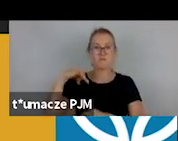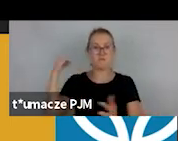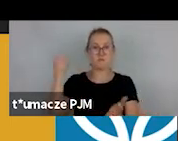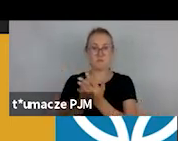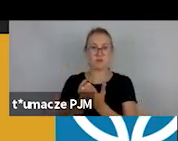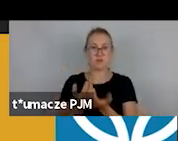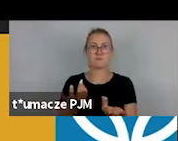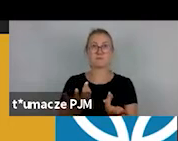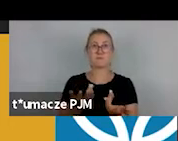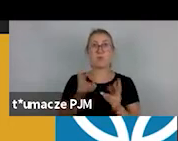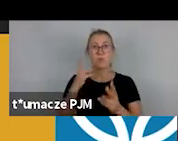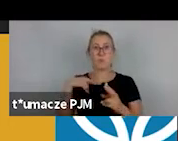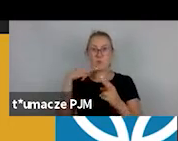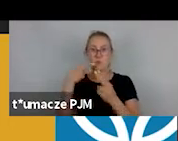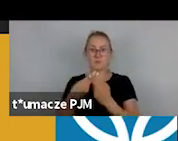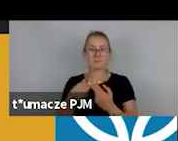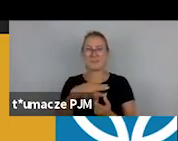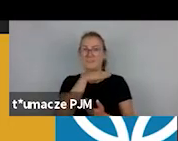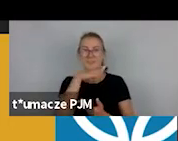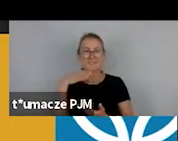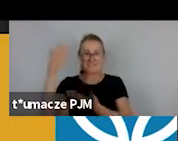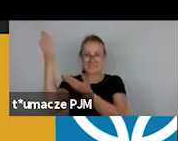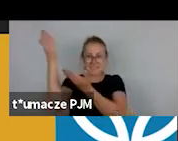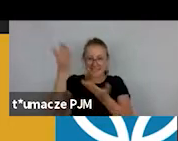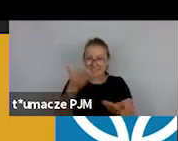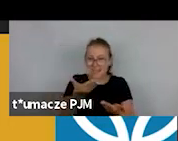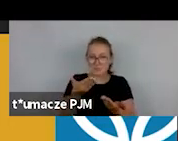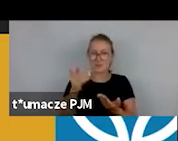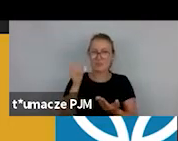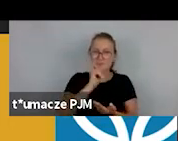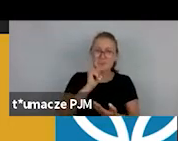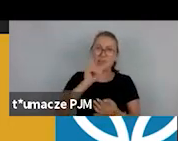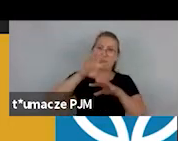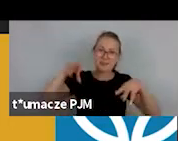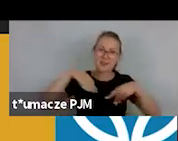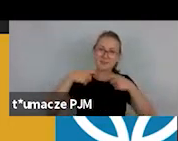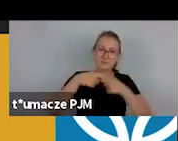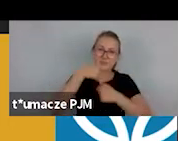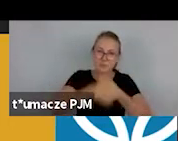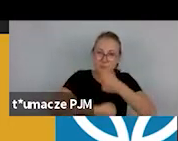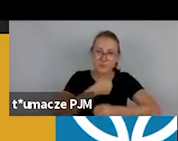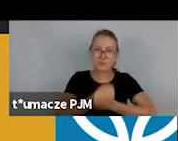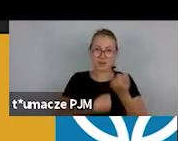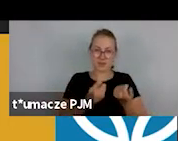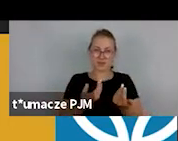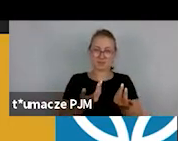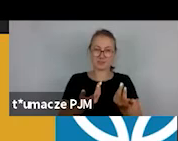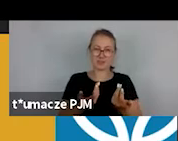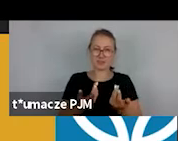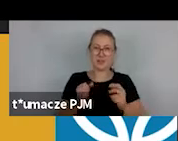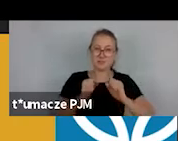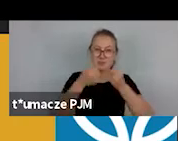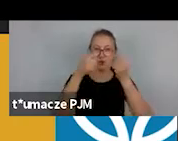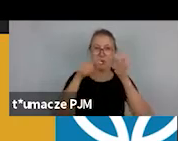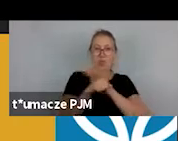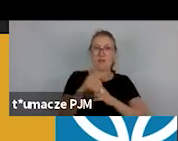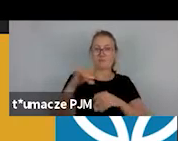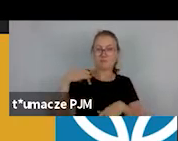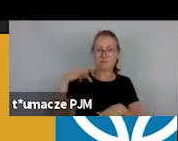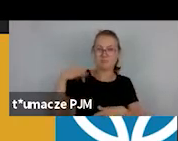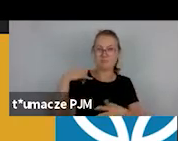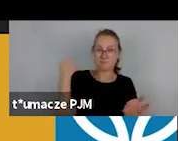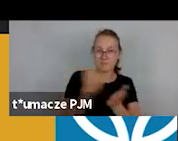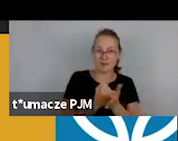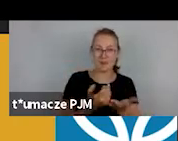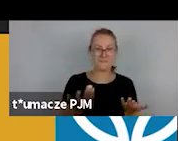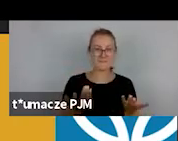So that's why if you look at our campaign names, it's not one man shouldn't use violence. It's one man can. It's not brothers